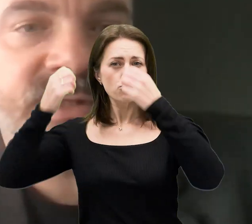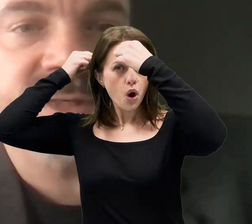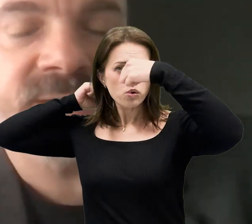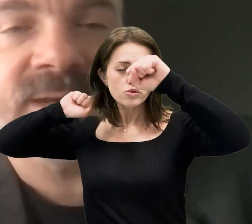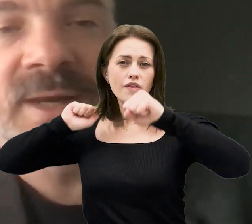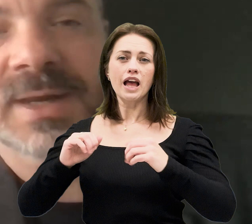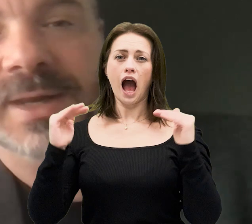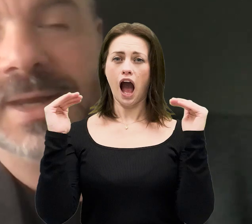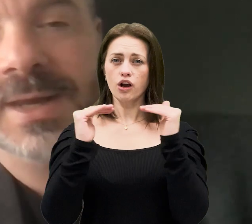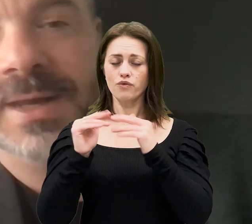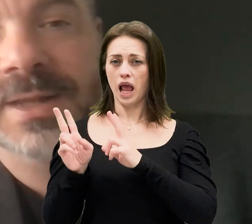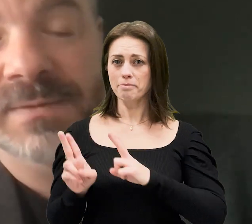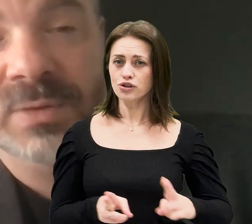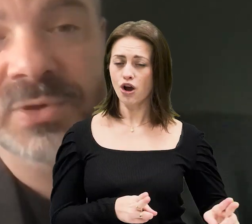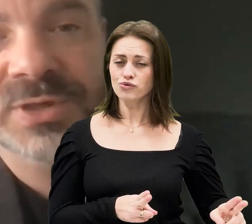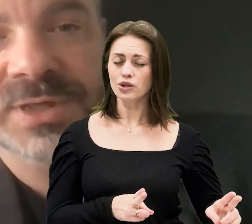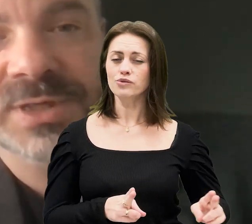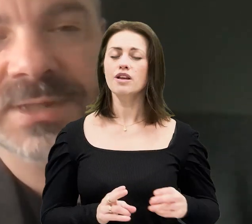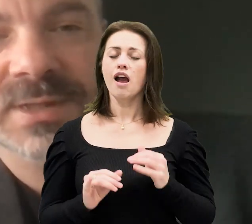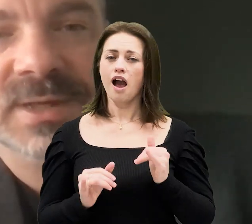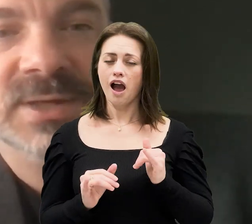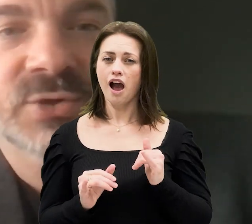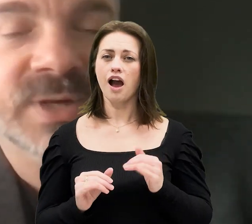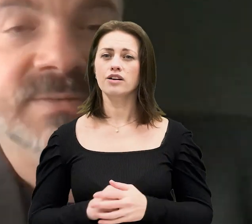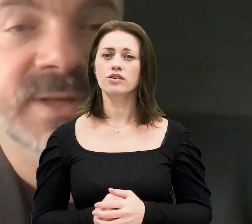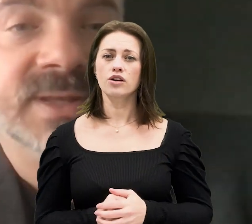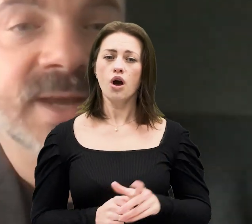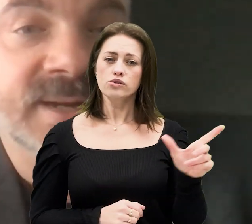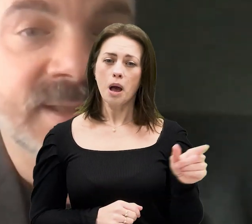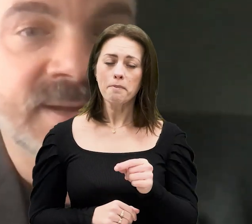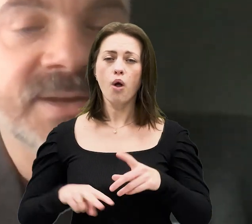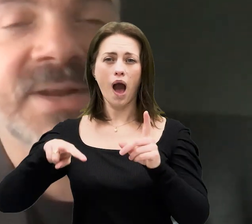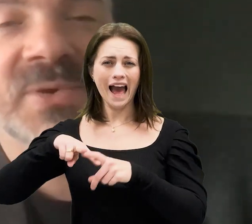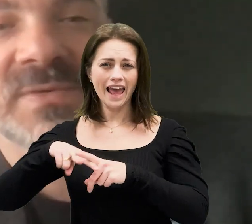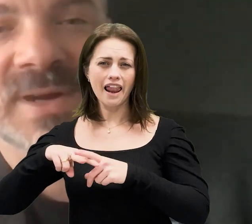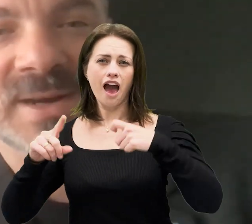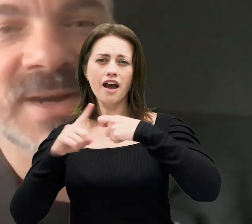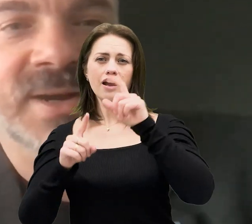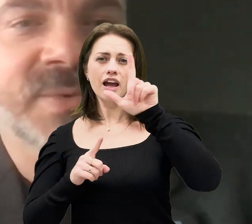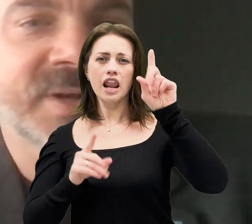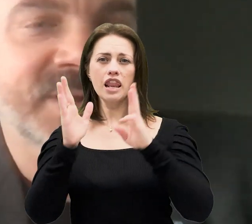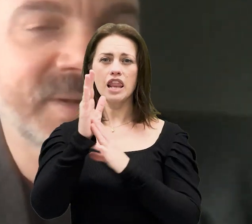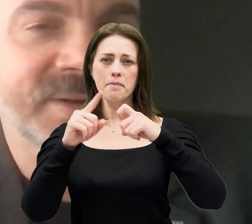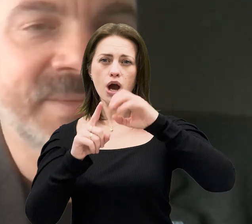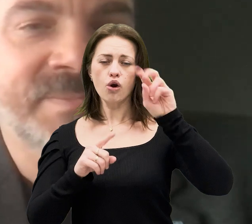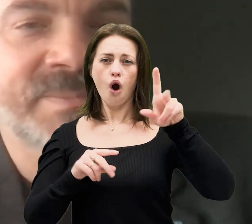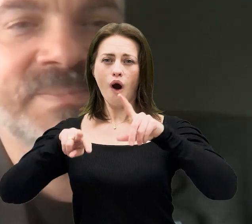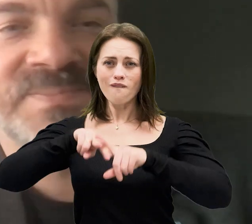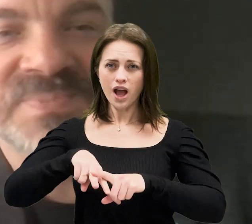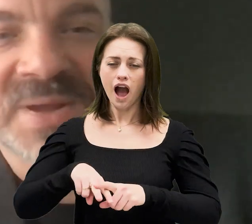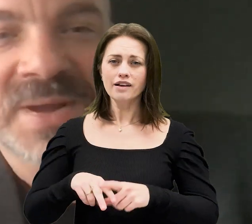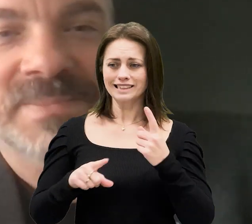at the university and equal opportunities. And together with Adela Klimková, I